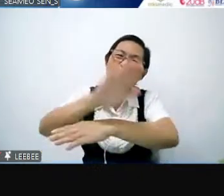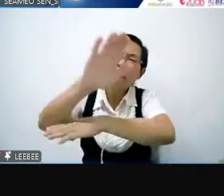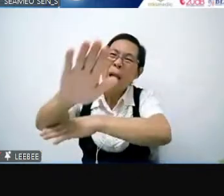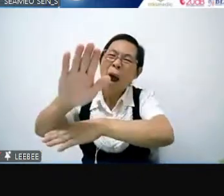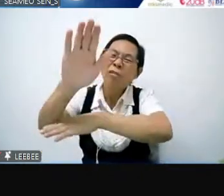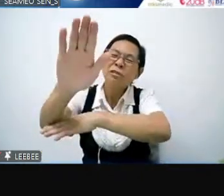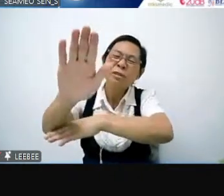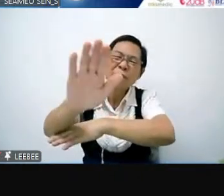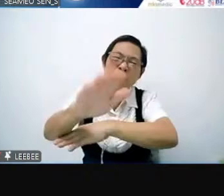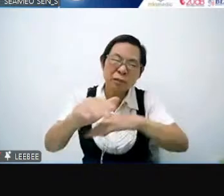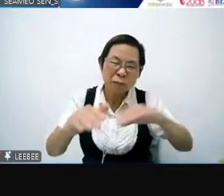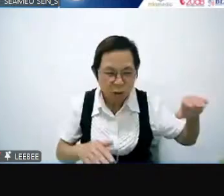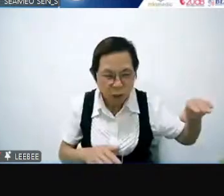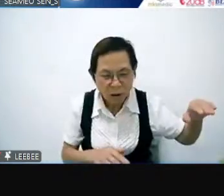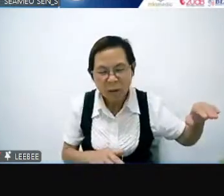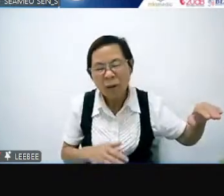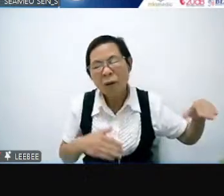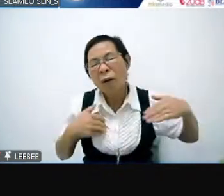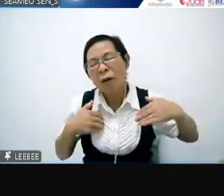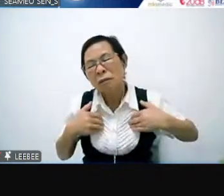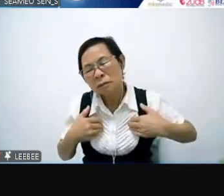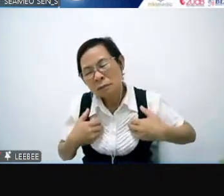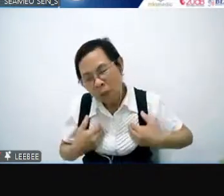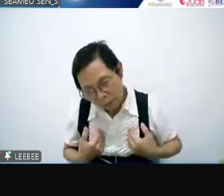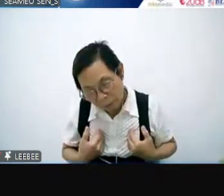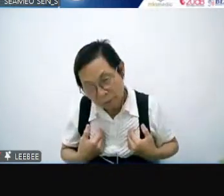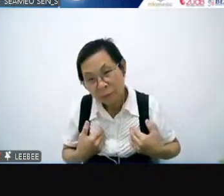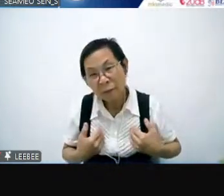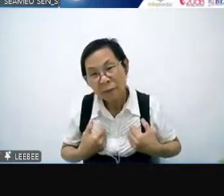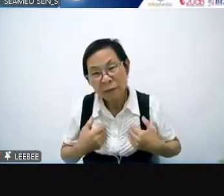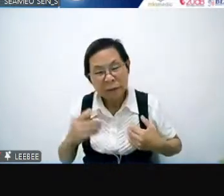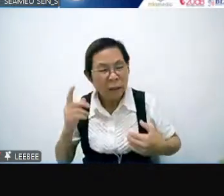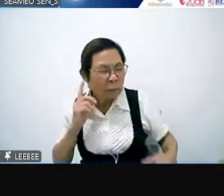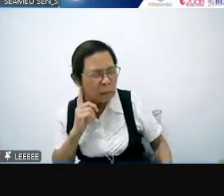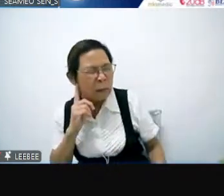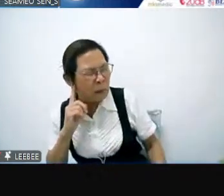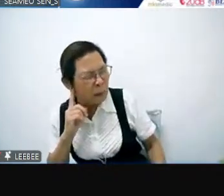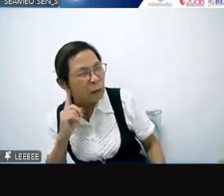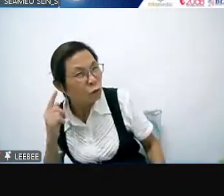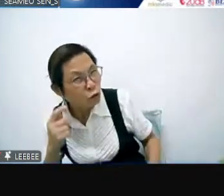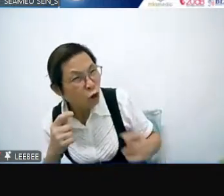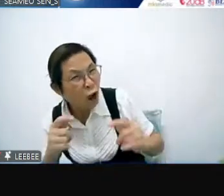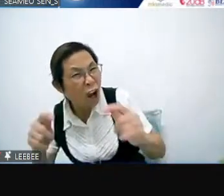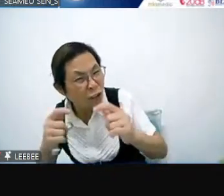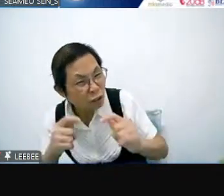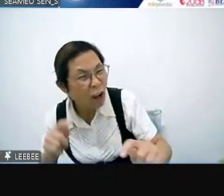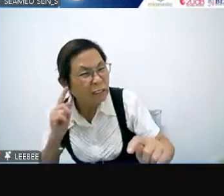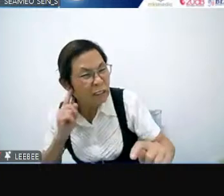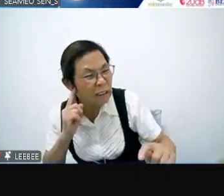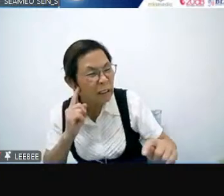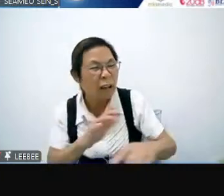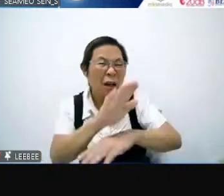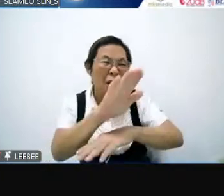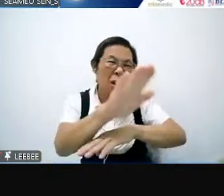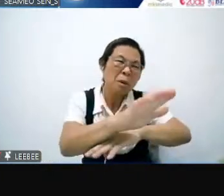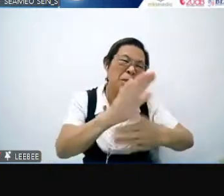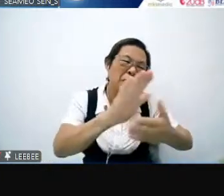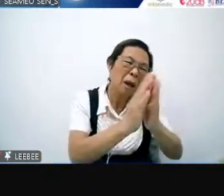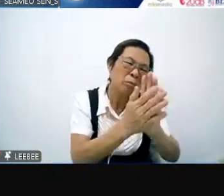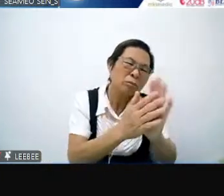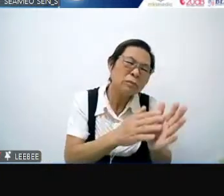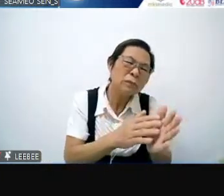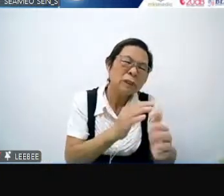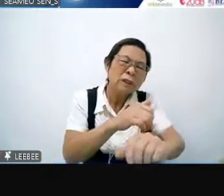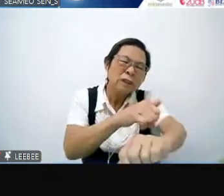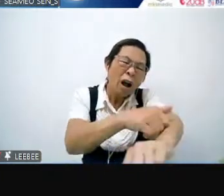they'll be fatigued from the listening effort that they have to give. The